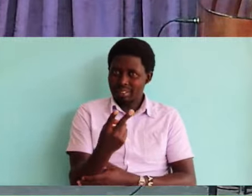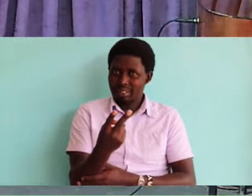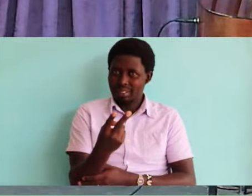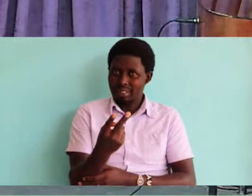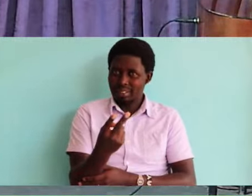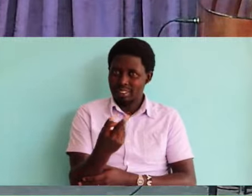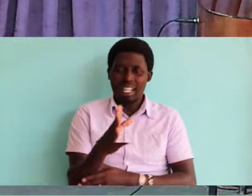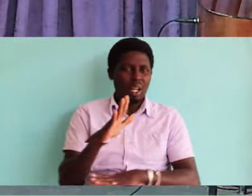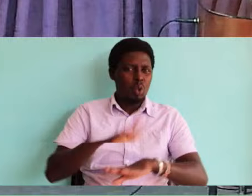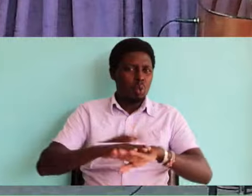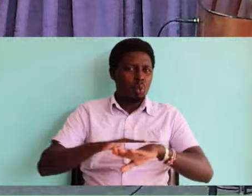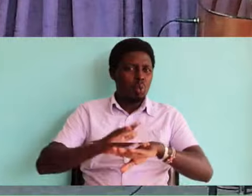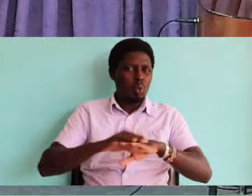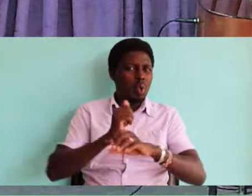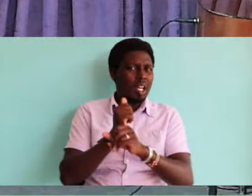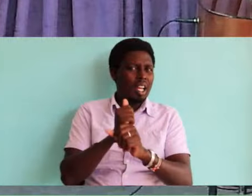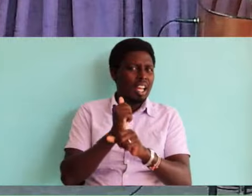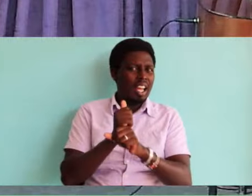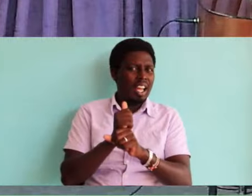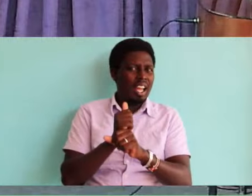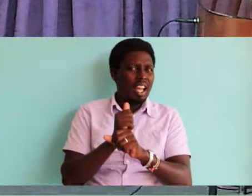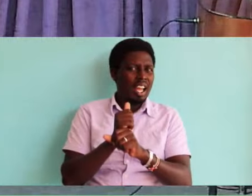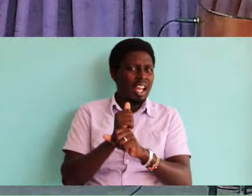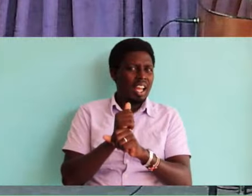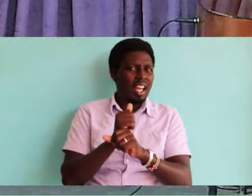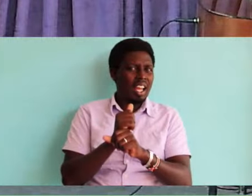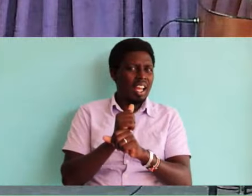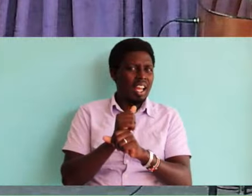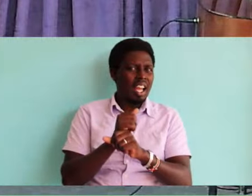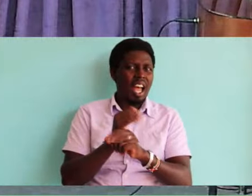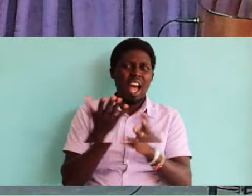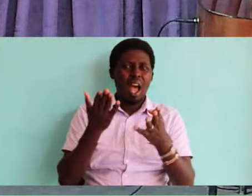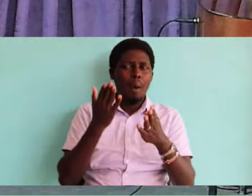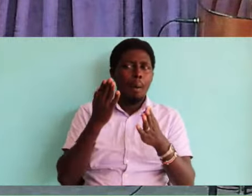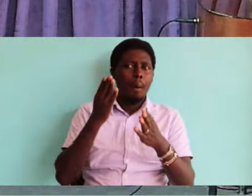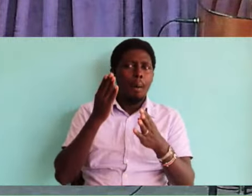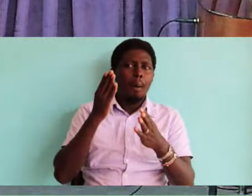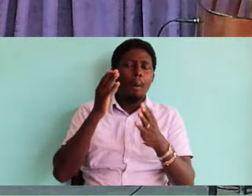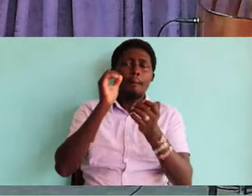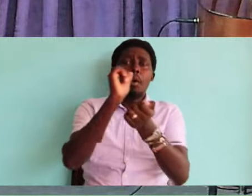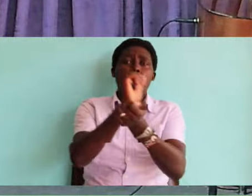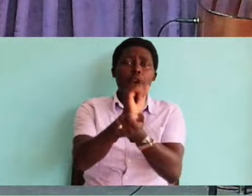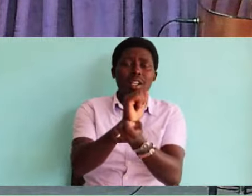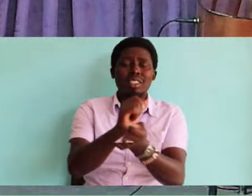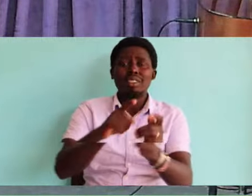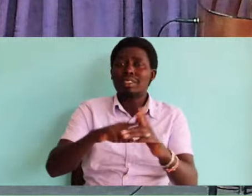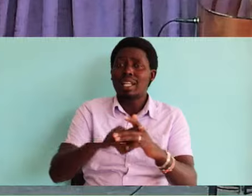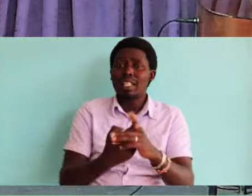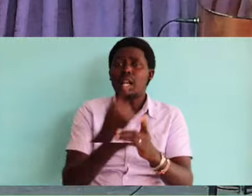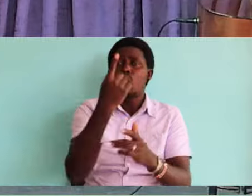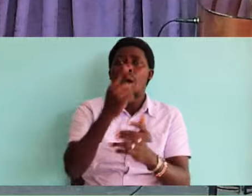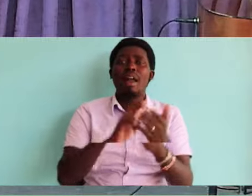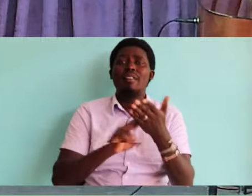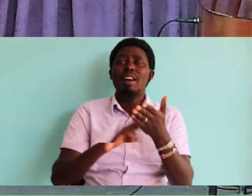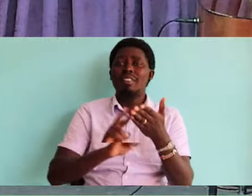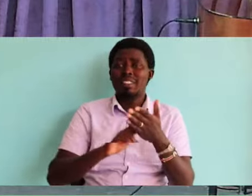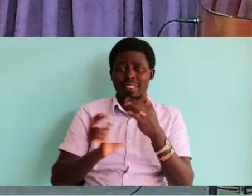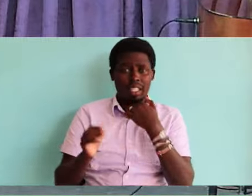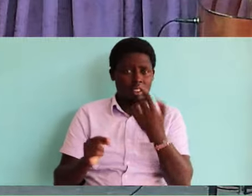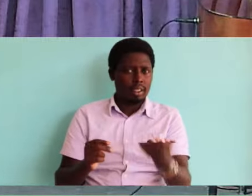a concern that like no other. No wonder Paul started one of the verses by saying